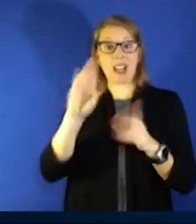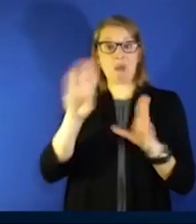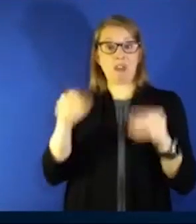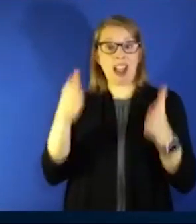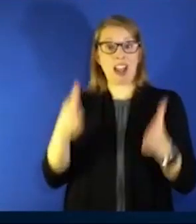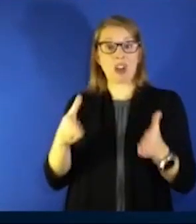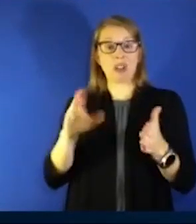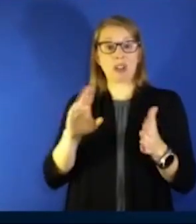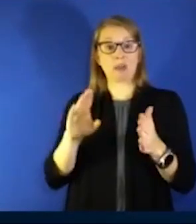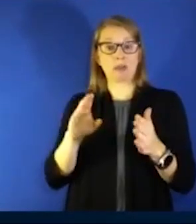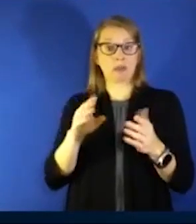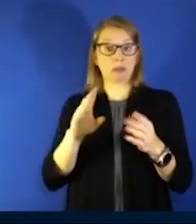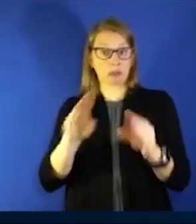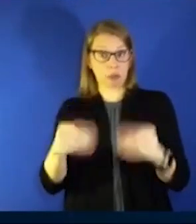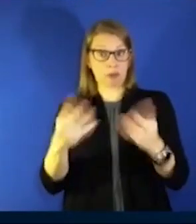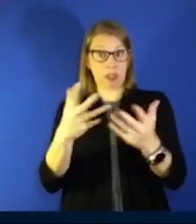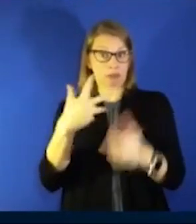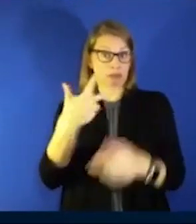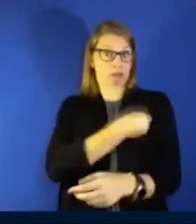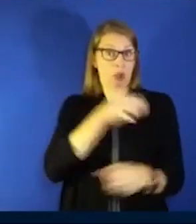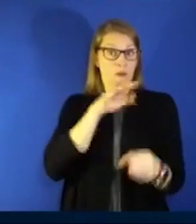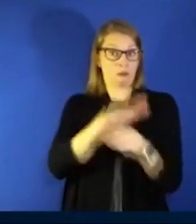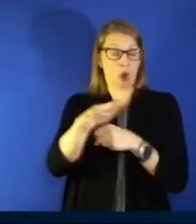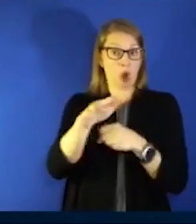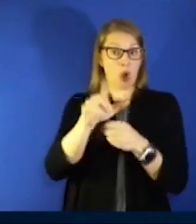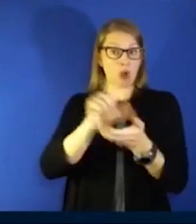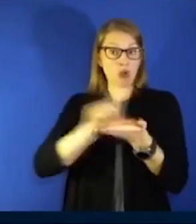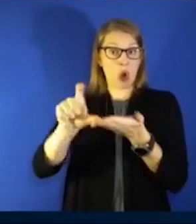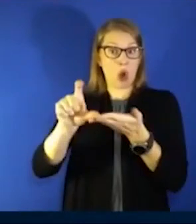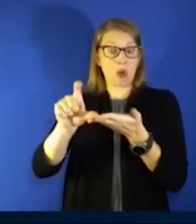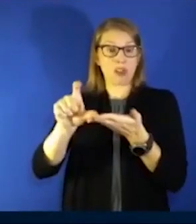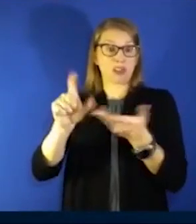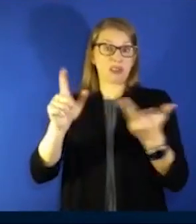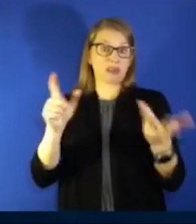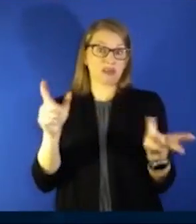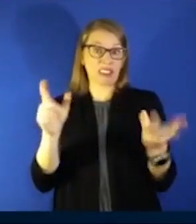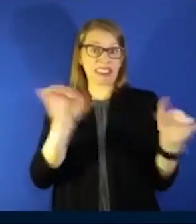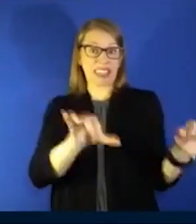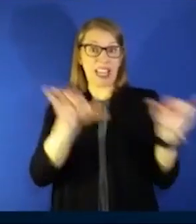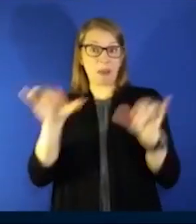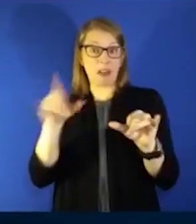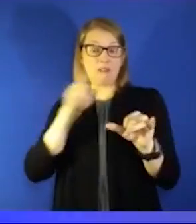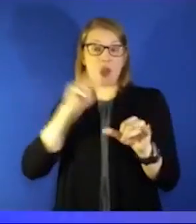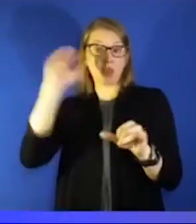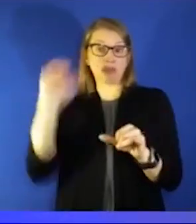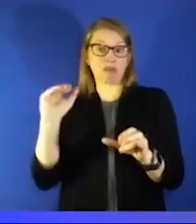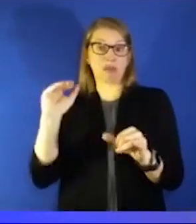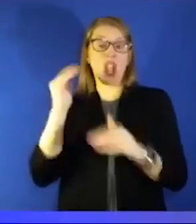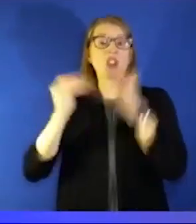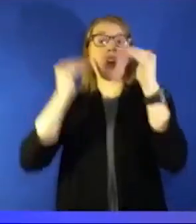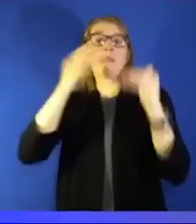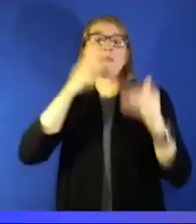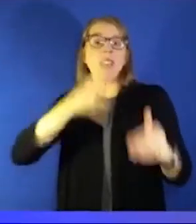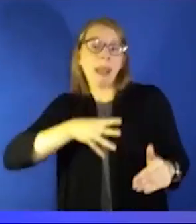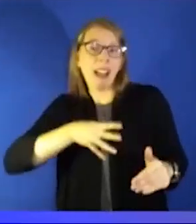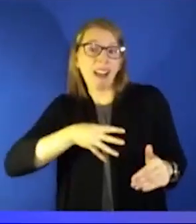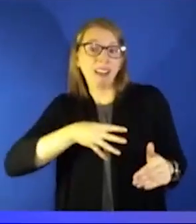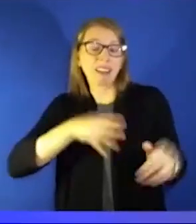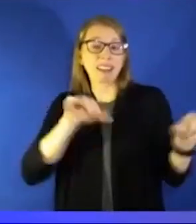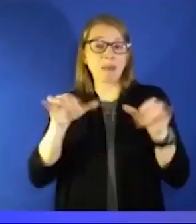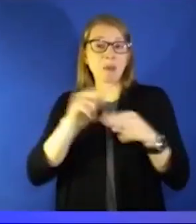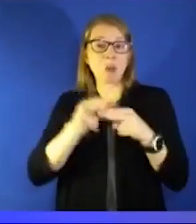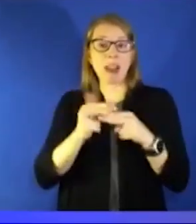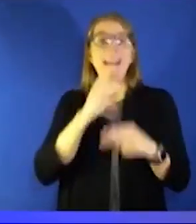dose since that weight is that of maybe a petite adult female? So I think the age probably